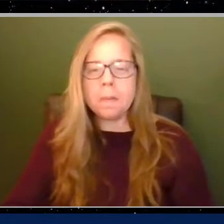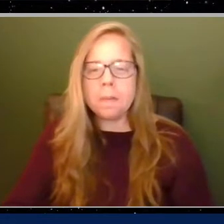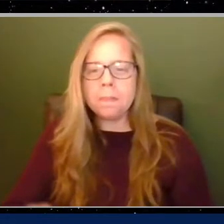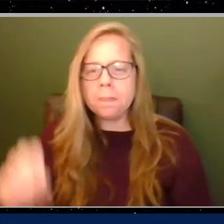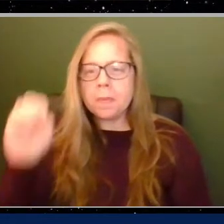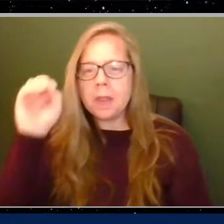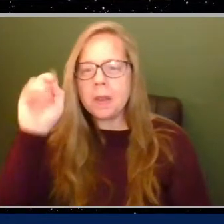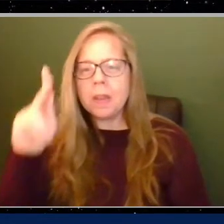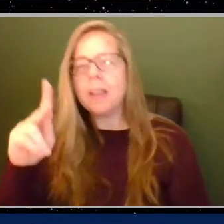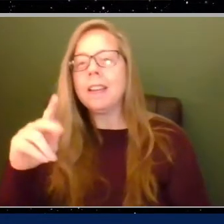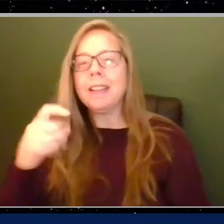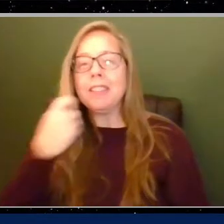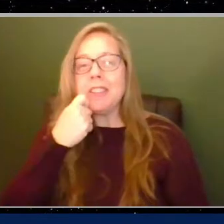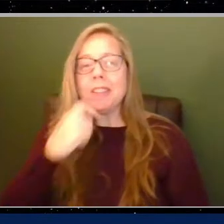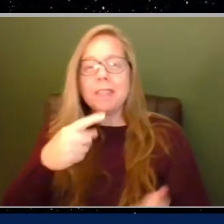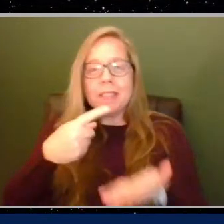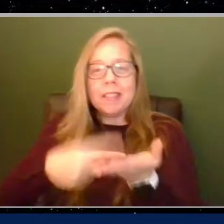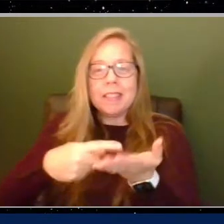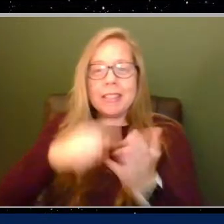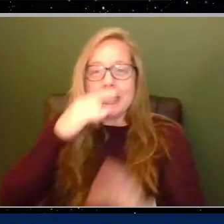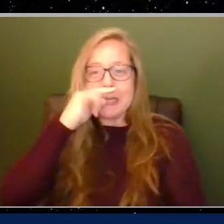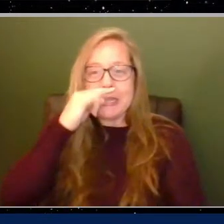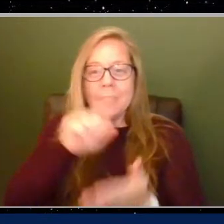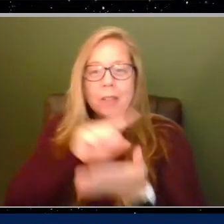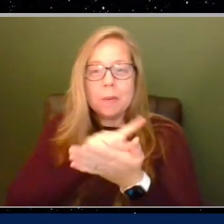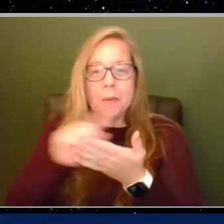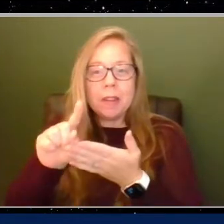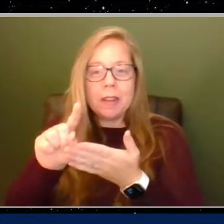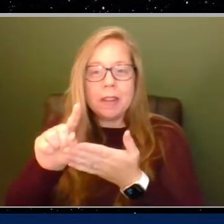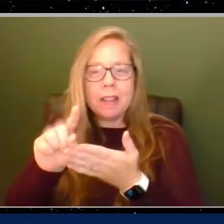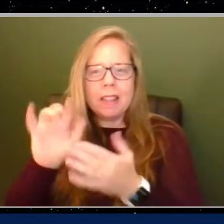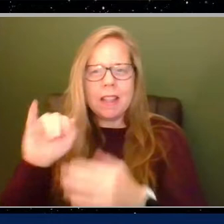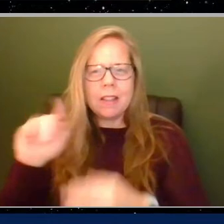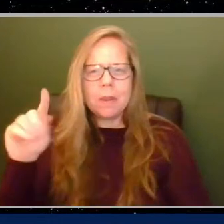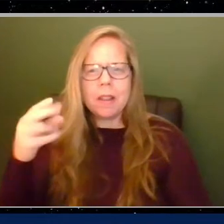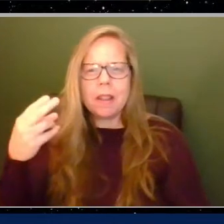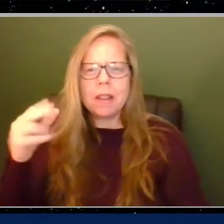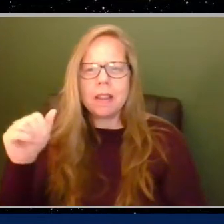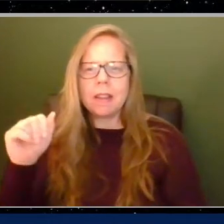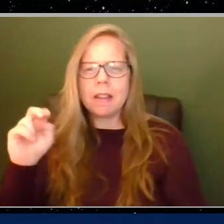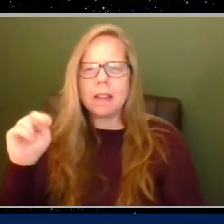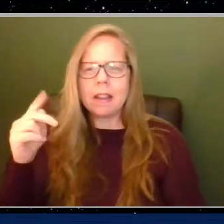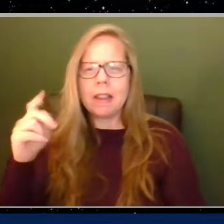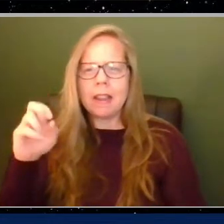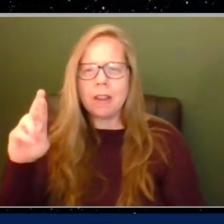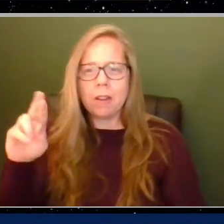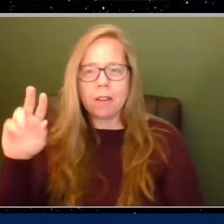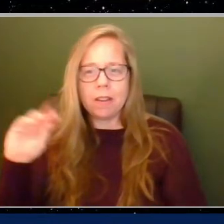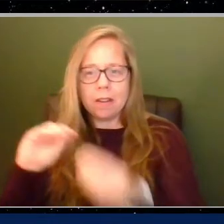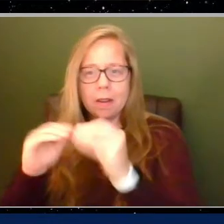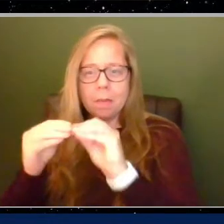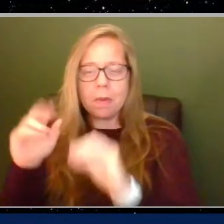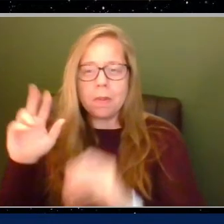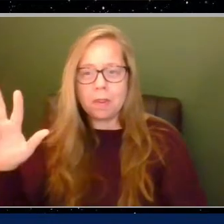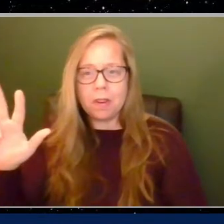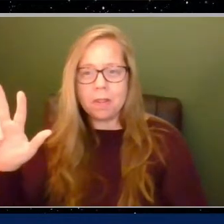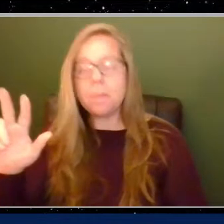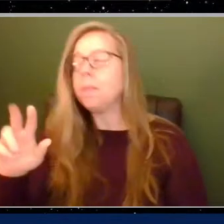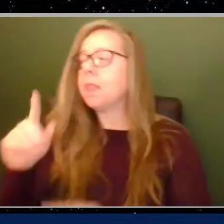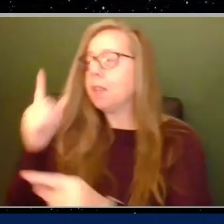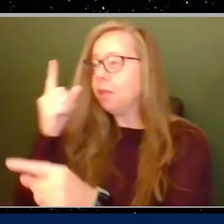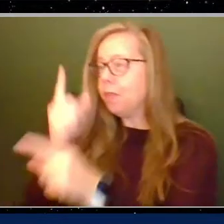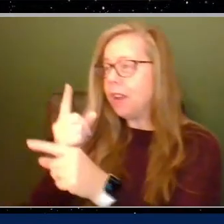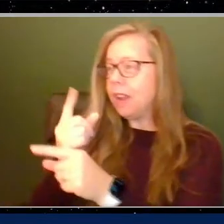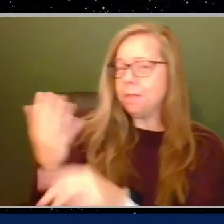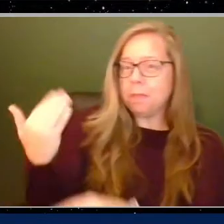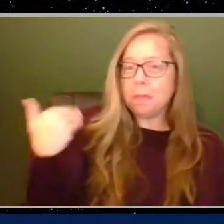mentioned Kids Week. We've got something happening on the Kids Week stage here in Hangar 3. It looks like. Yes, indeed. So this past Kids